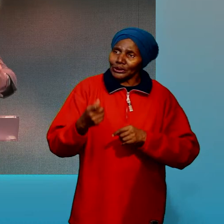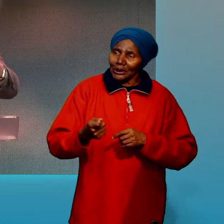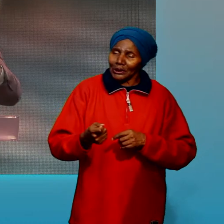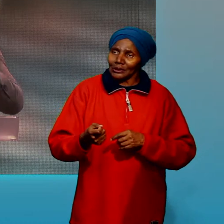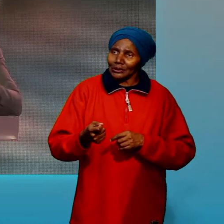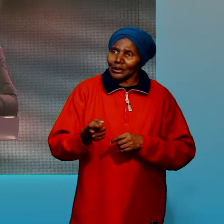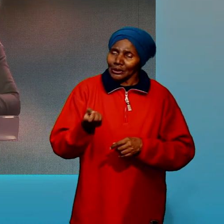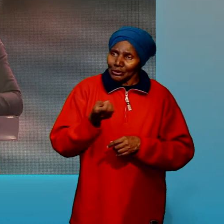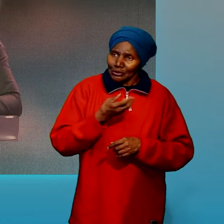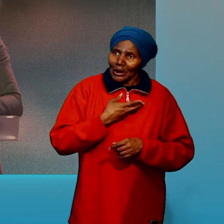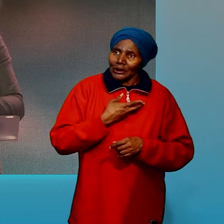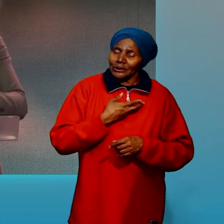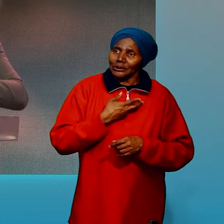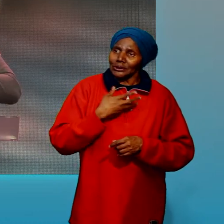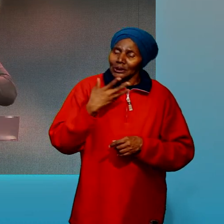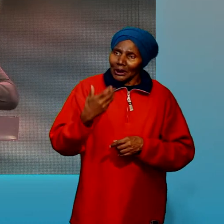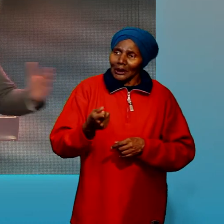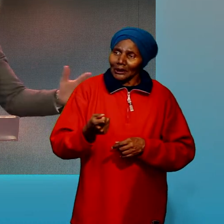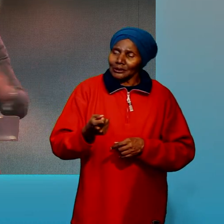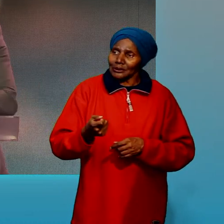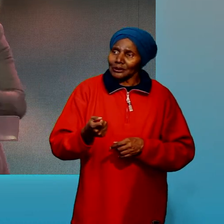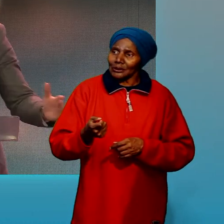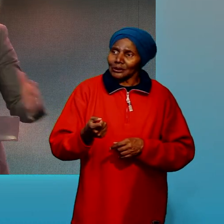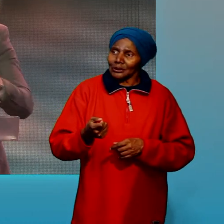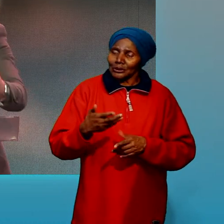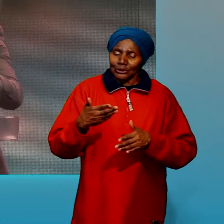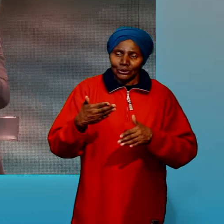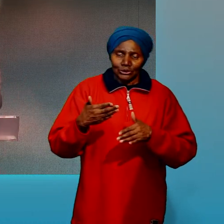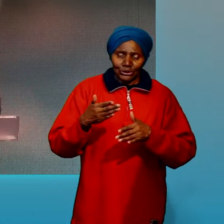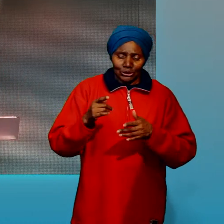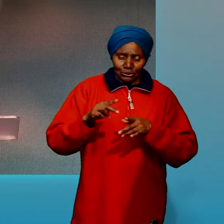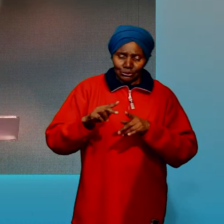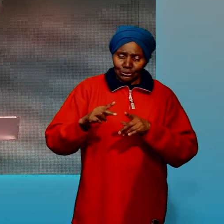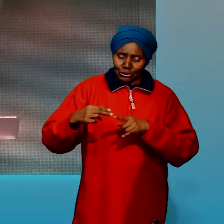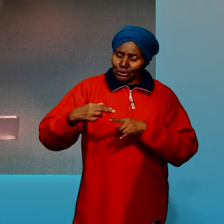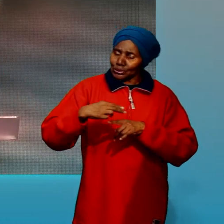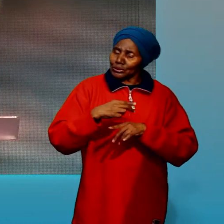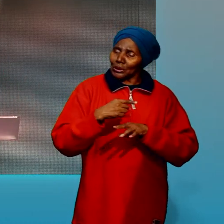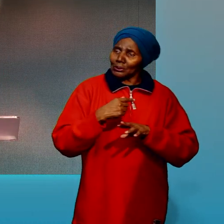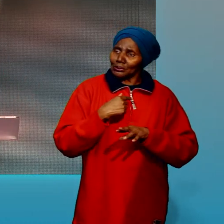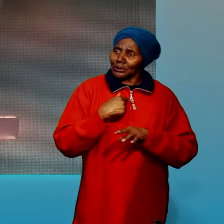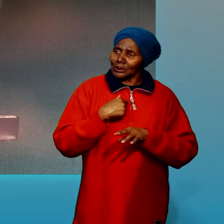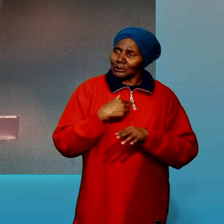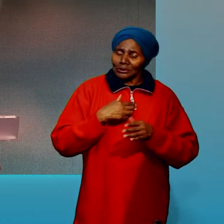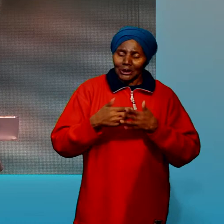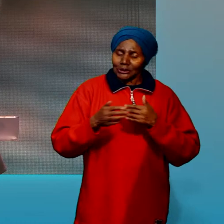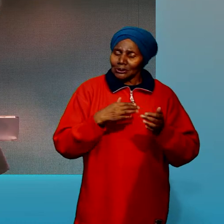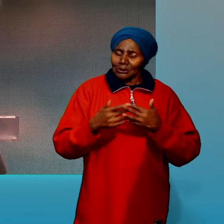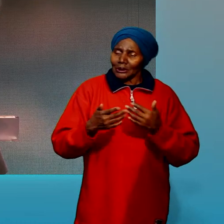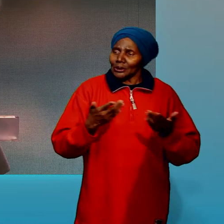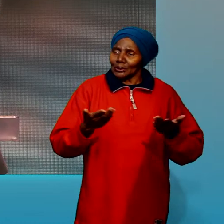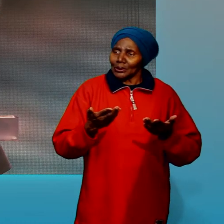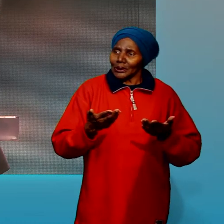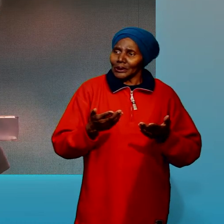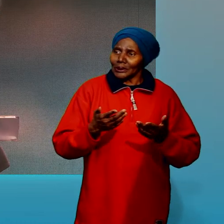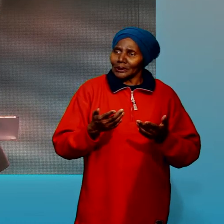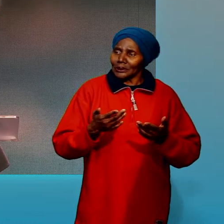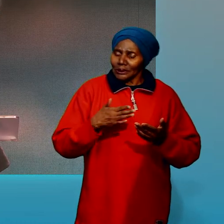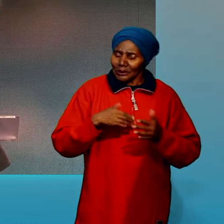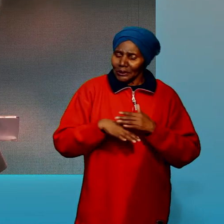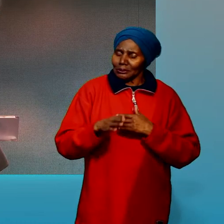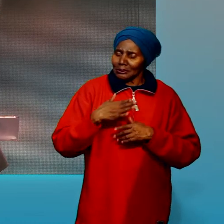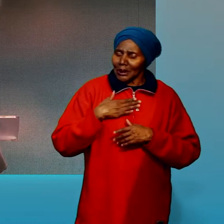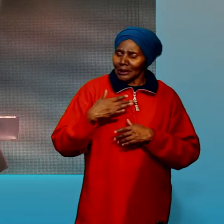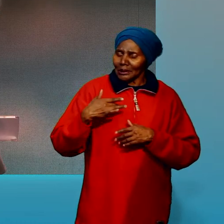autonomy to prune me back in whatever area of my life that needs pruning, because I want to bear fruit. I want to